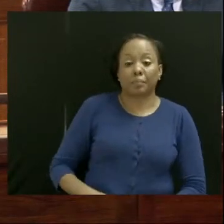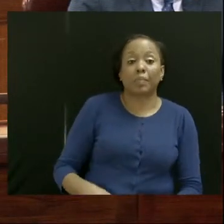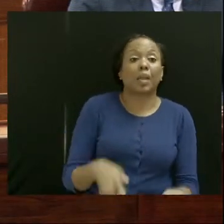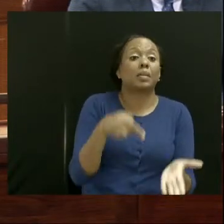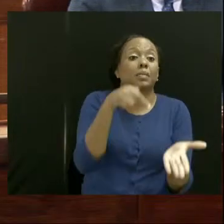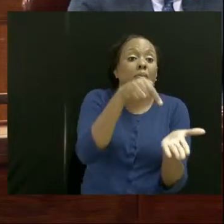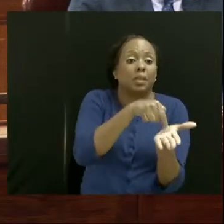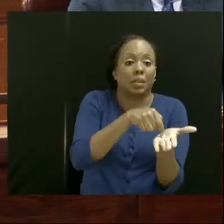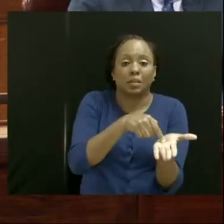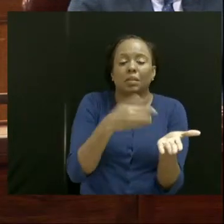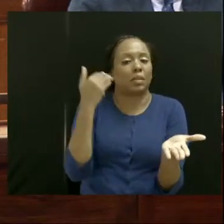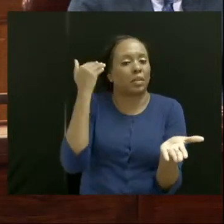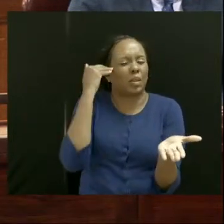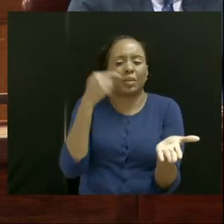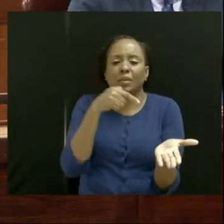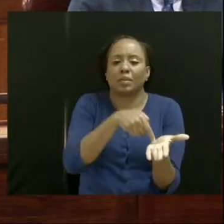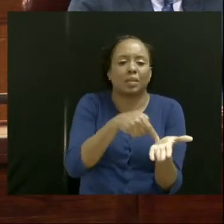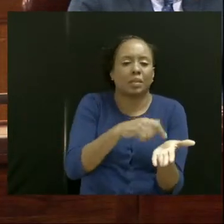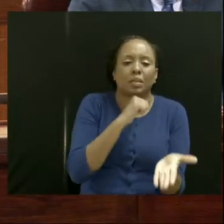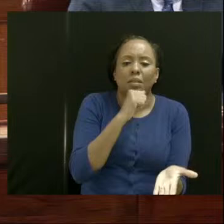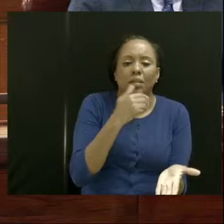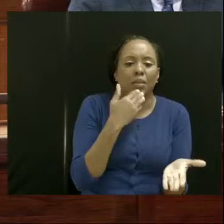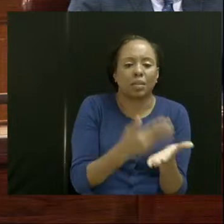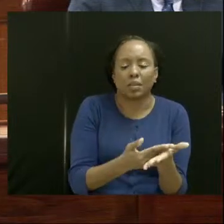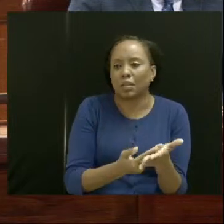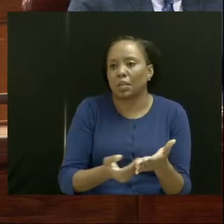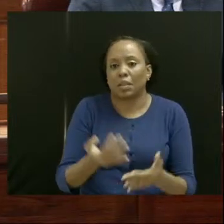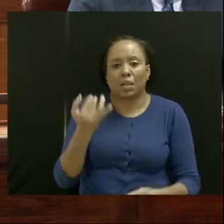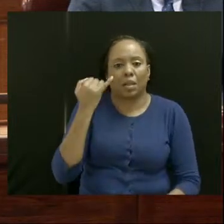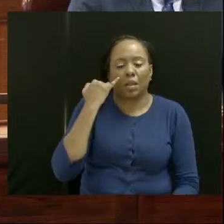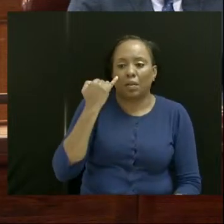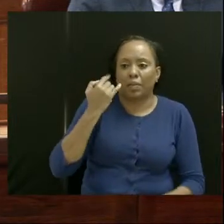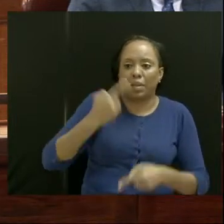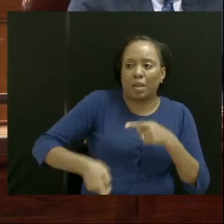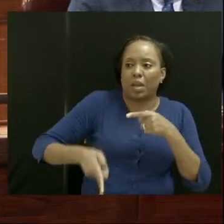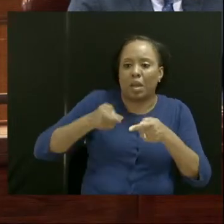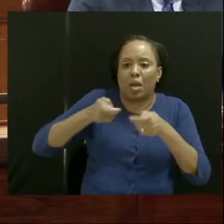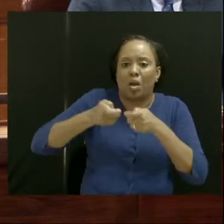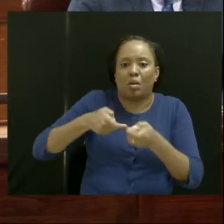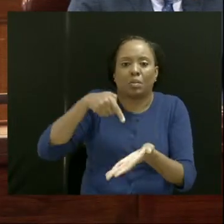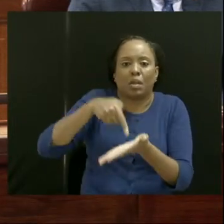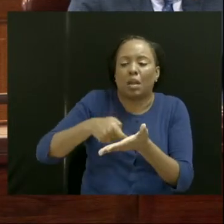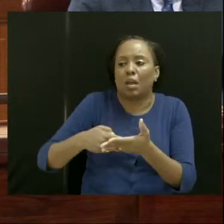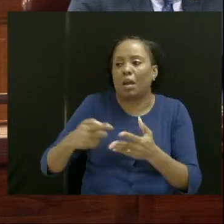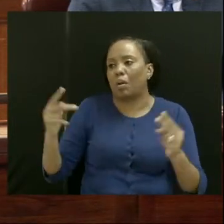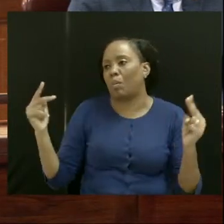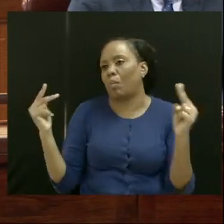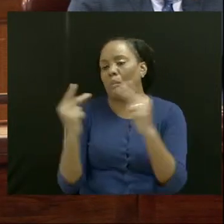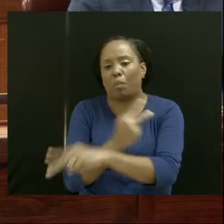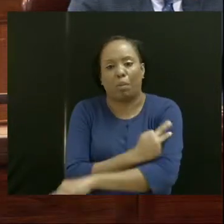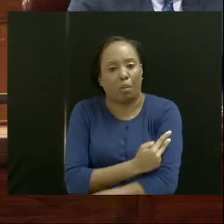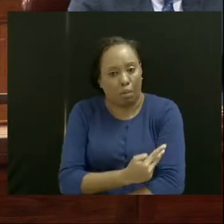Debt that is unmanageable is worse, as we have